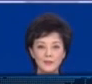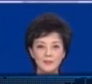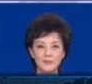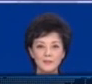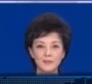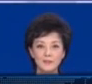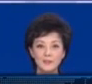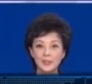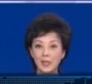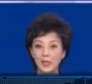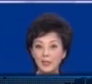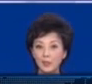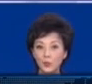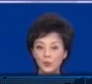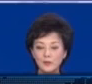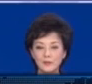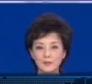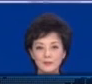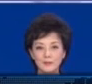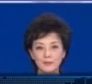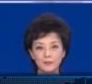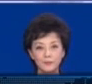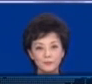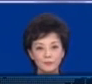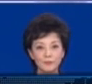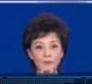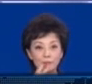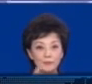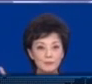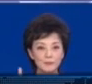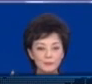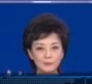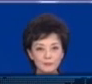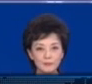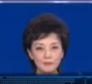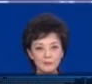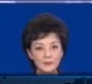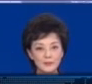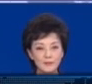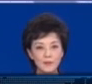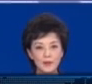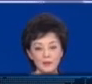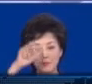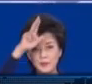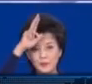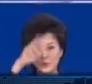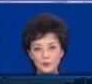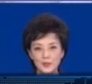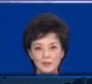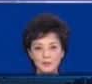they have recorded the coverage of Wuhan. Here on behalf of the Central Steering